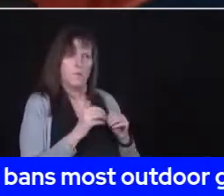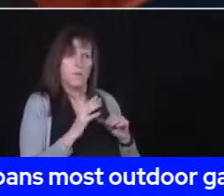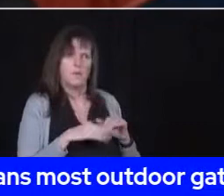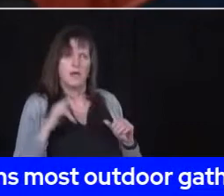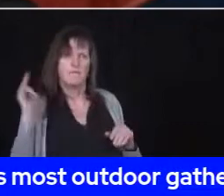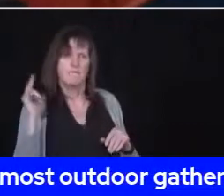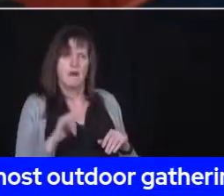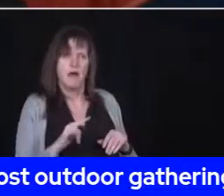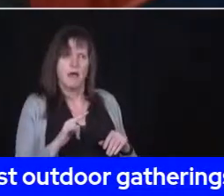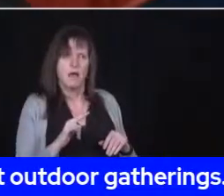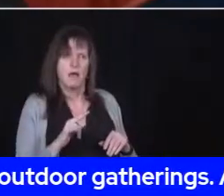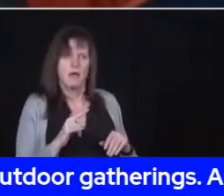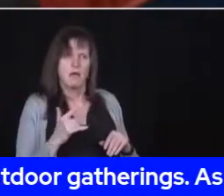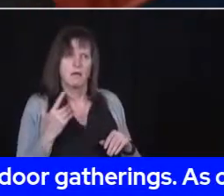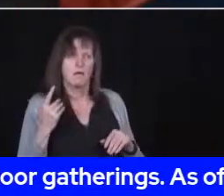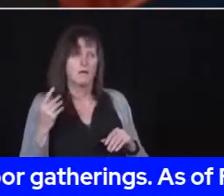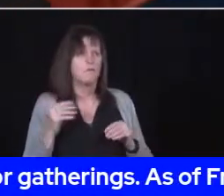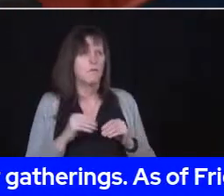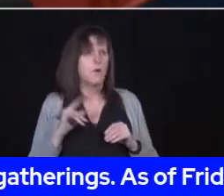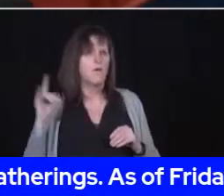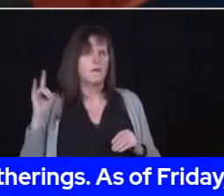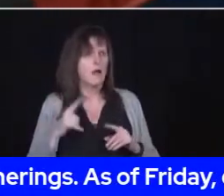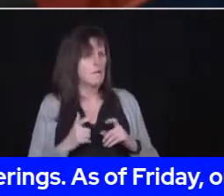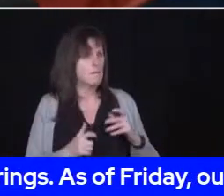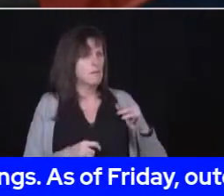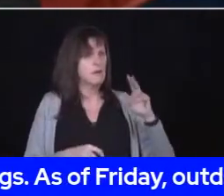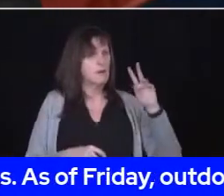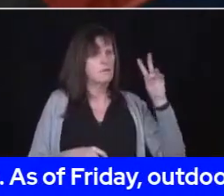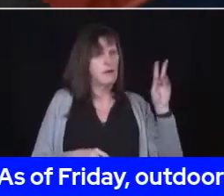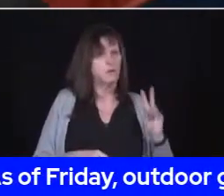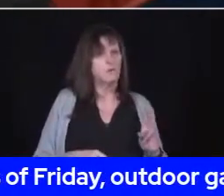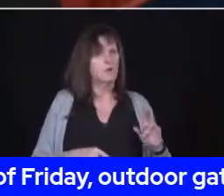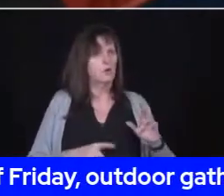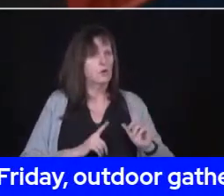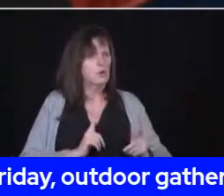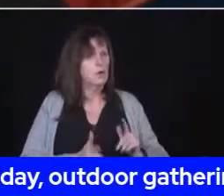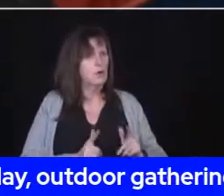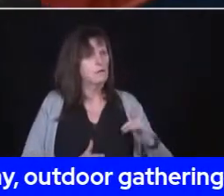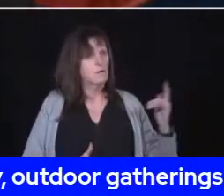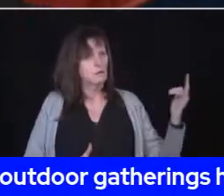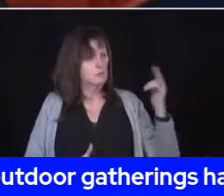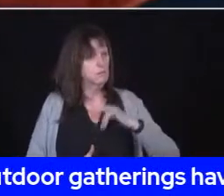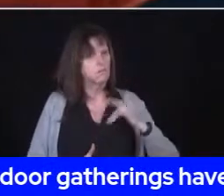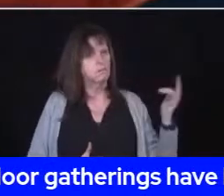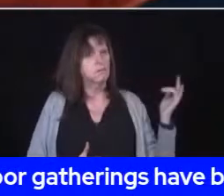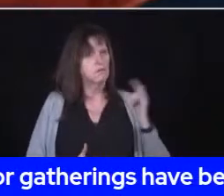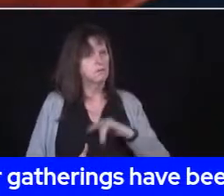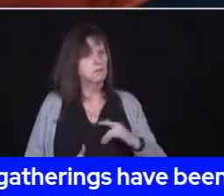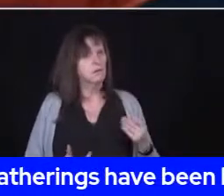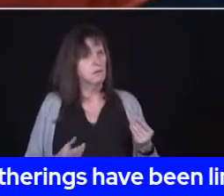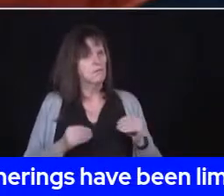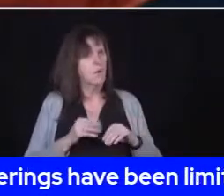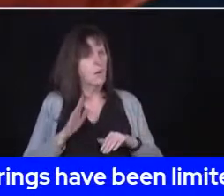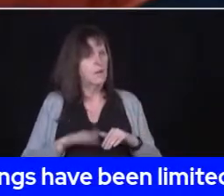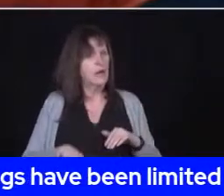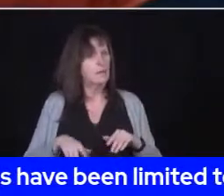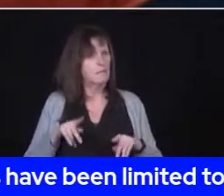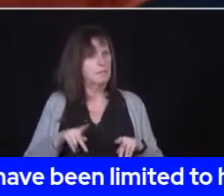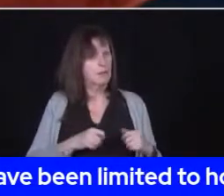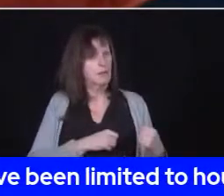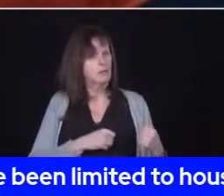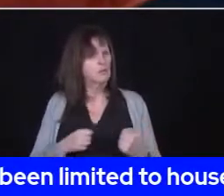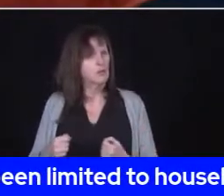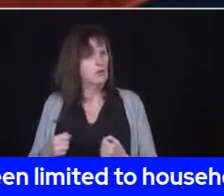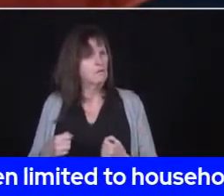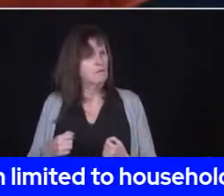arriving every day from Vancouver, Calgary, Regina, Winnipeg, places like that, far more than people that are driving in. And aren't they the biggest